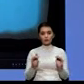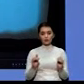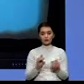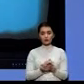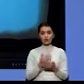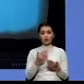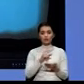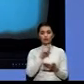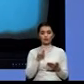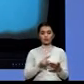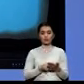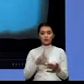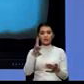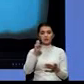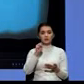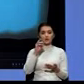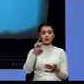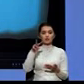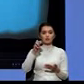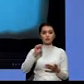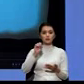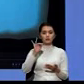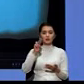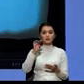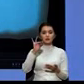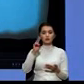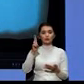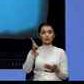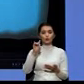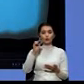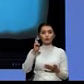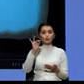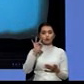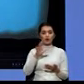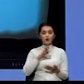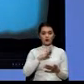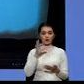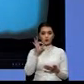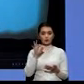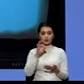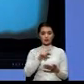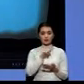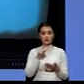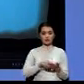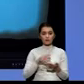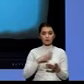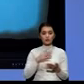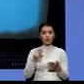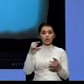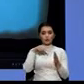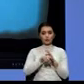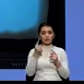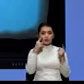Bolajonlar, bu savol Najmiddin Kubro haqidagi rivoyatga tegishli, to'g'rimi? Siz rivoyatni o'qib,